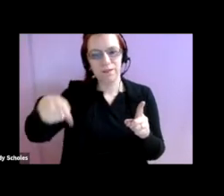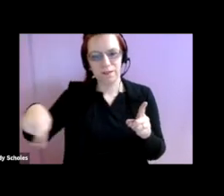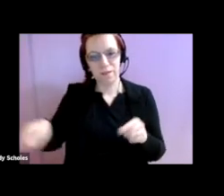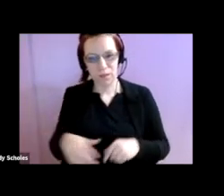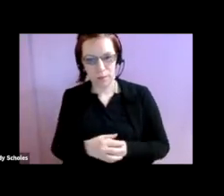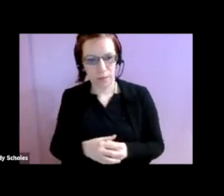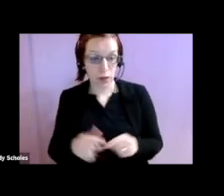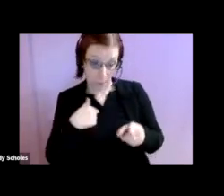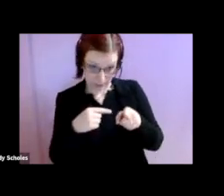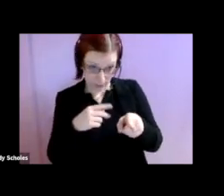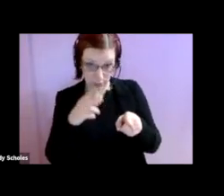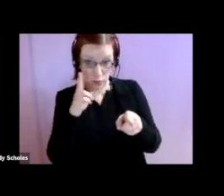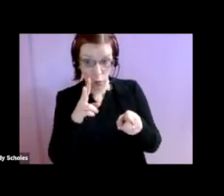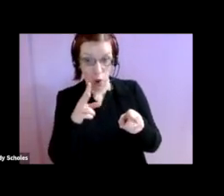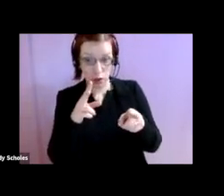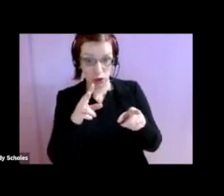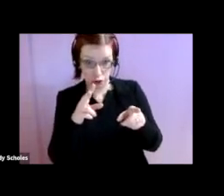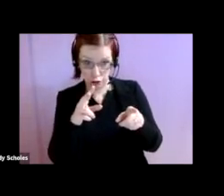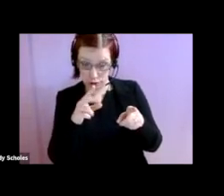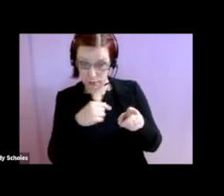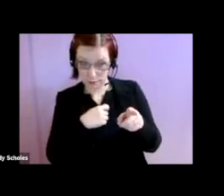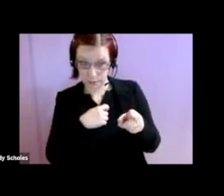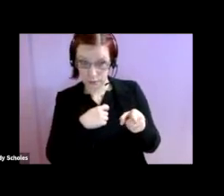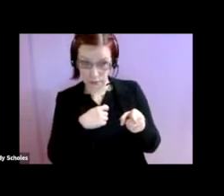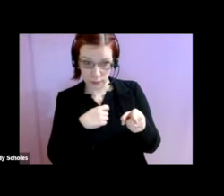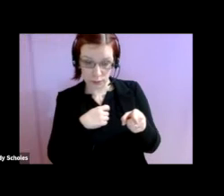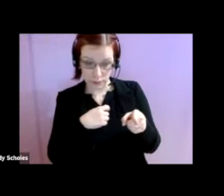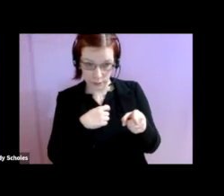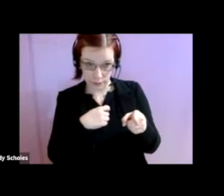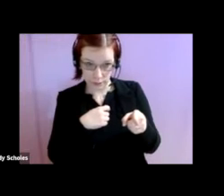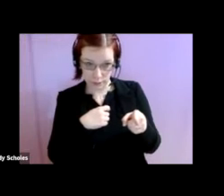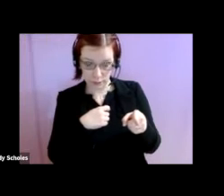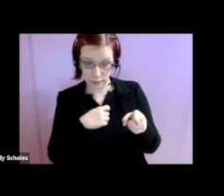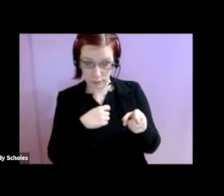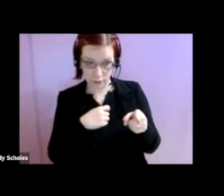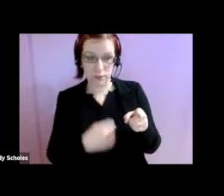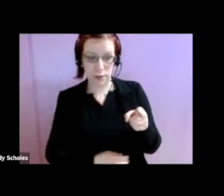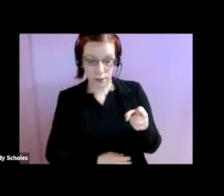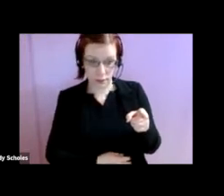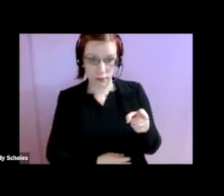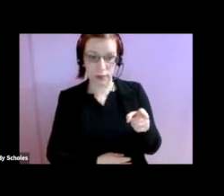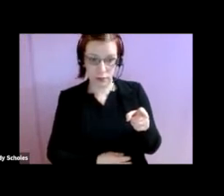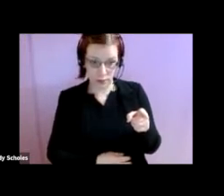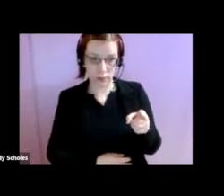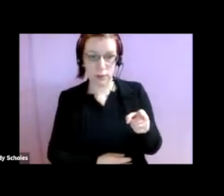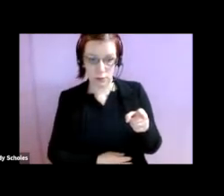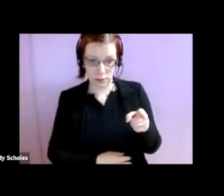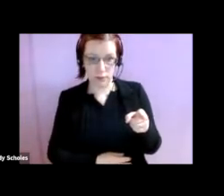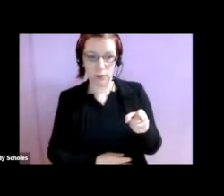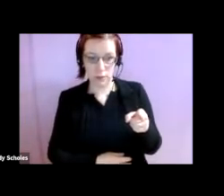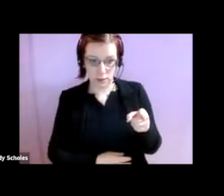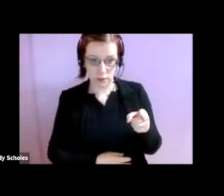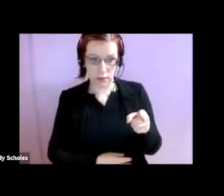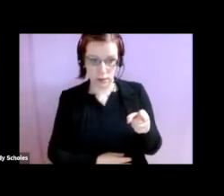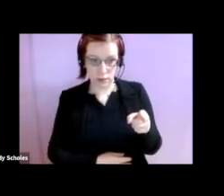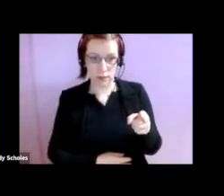animation again, because you'll see as those black holes, and you can see the sort of animation showing the dents that